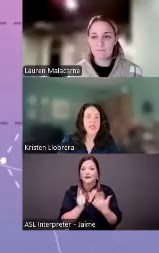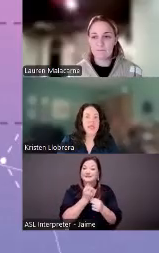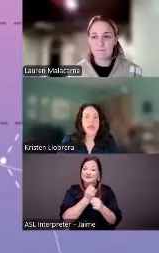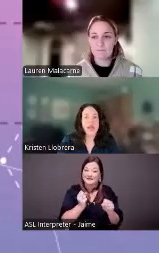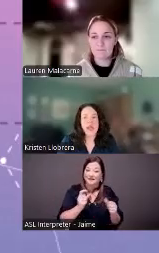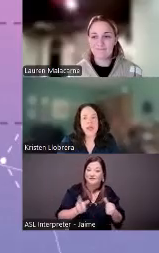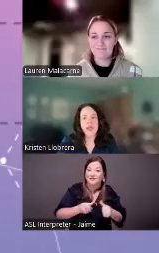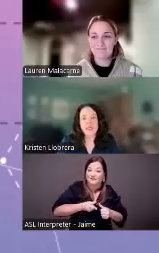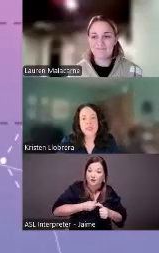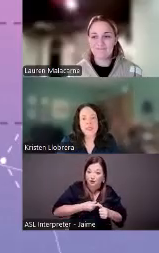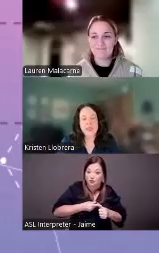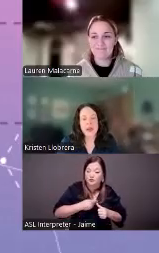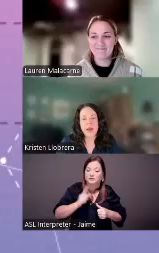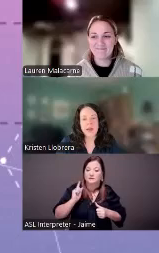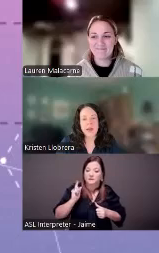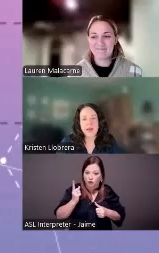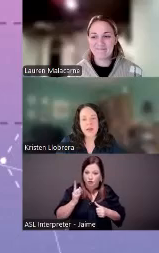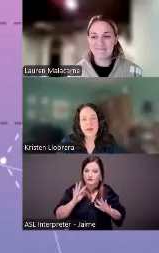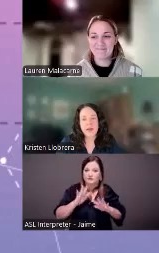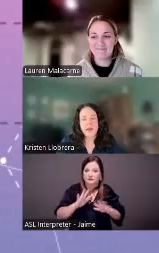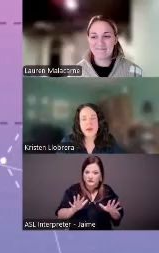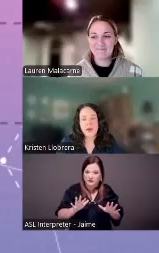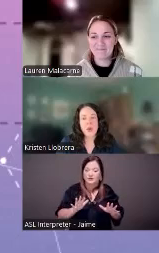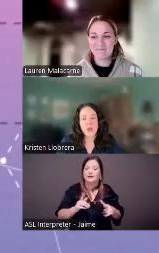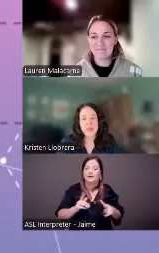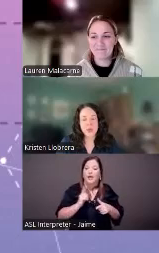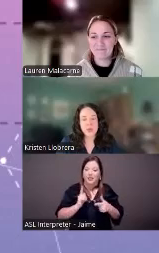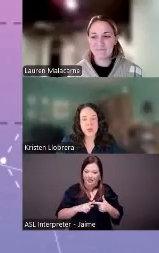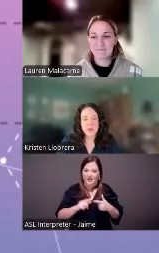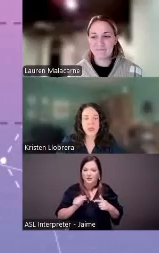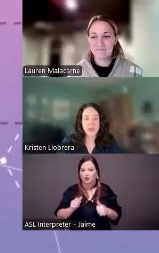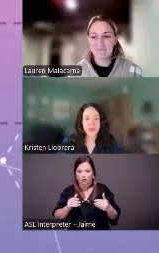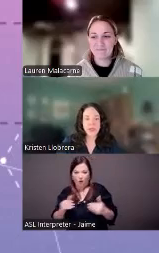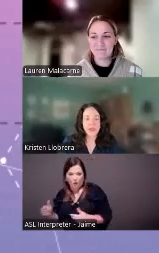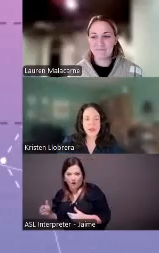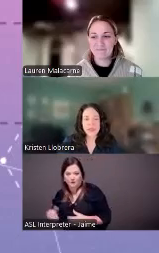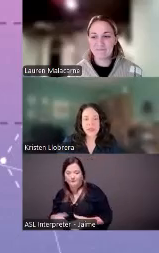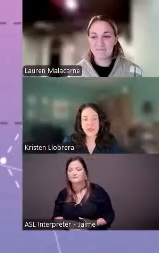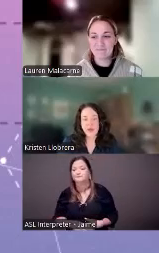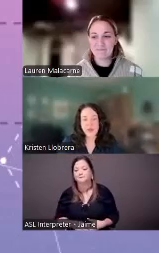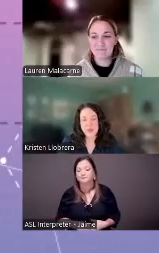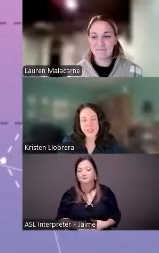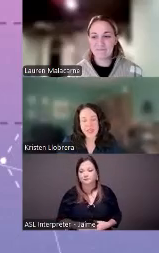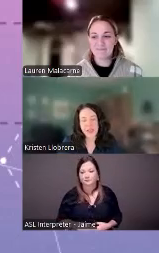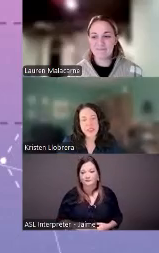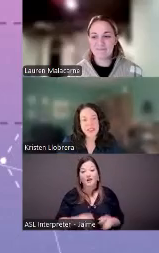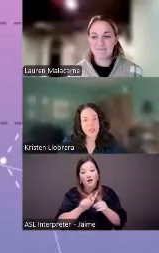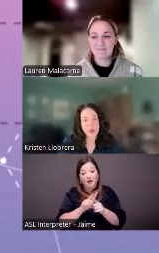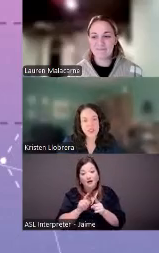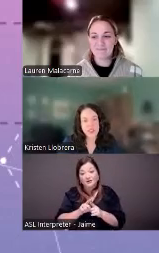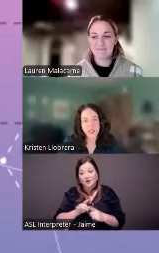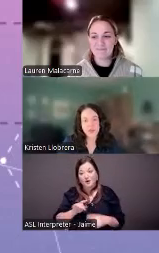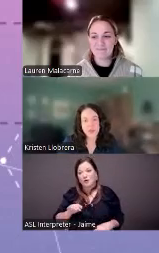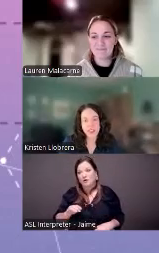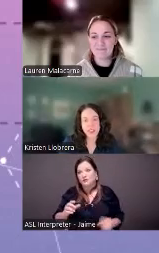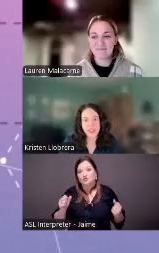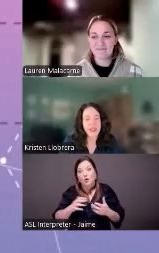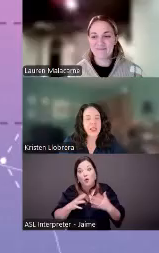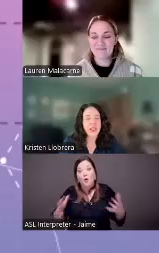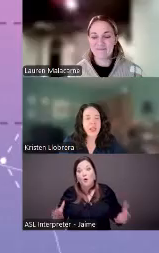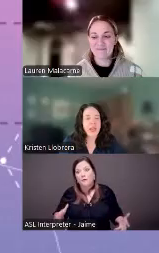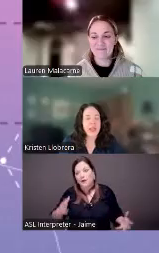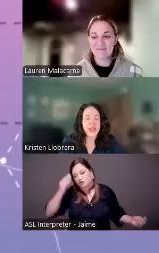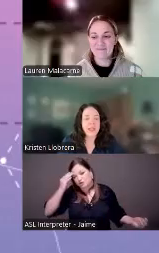first. And we were also looking at, as we've said, there was so much